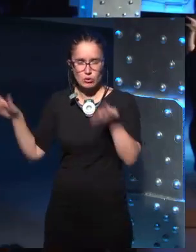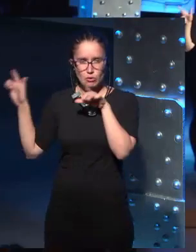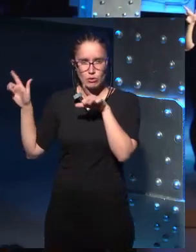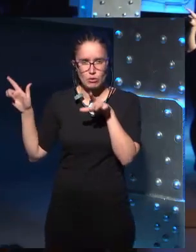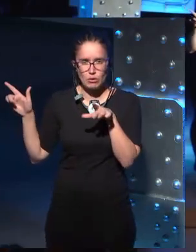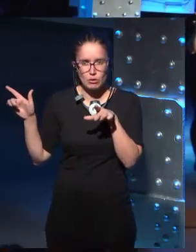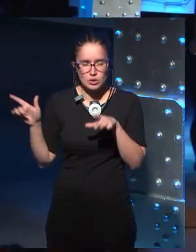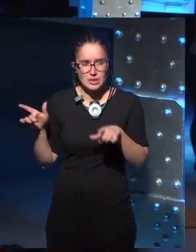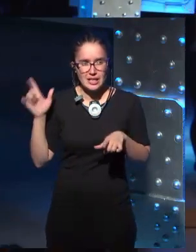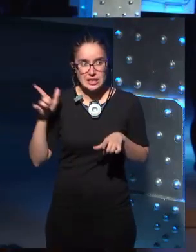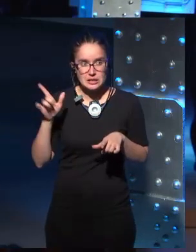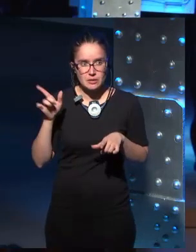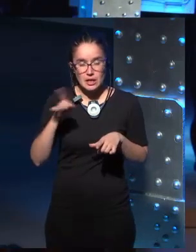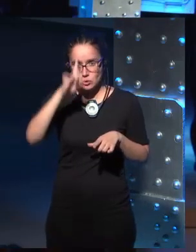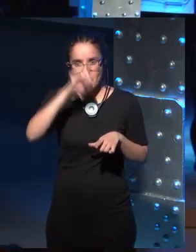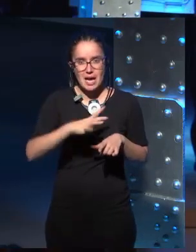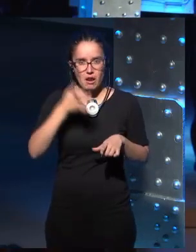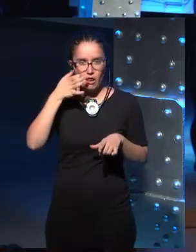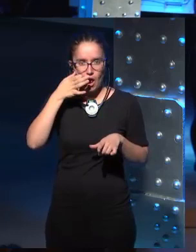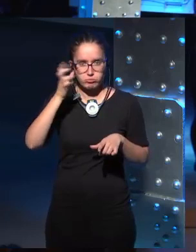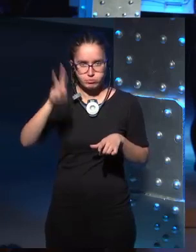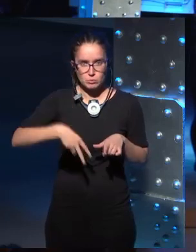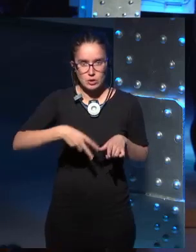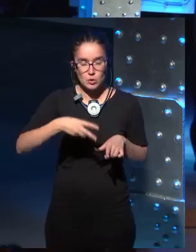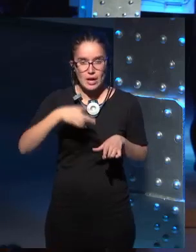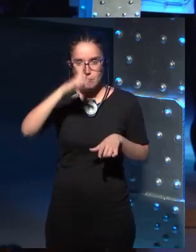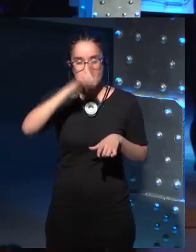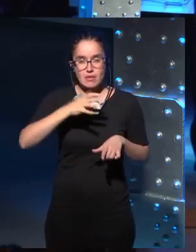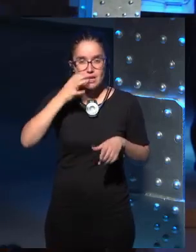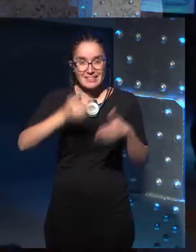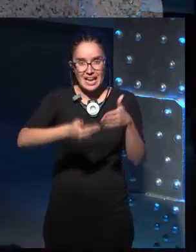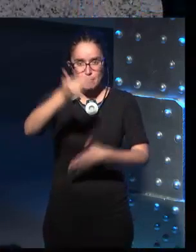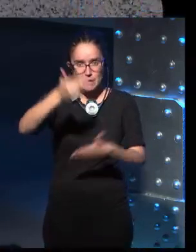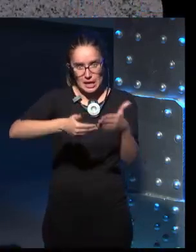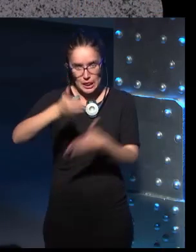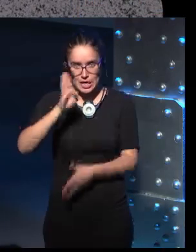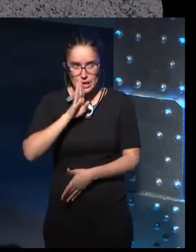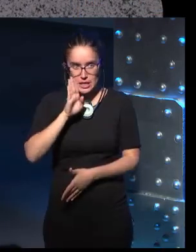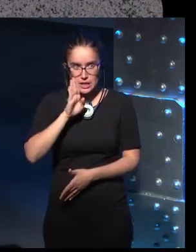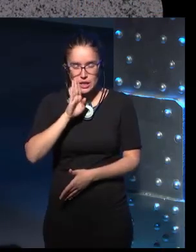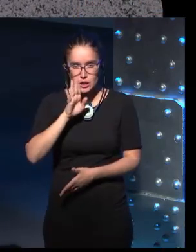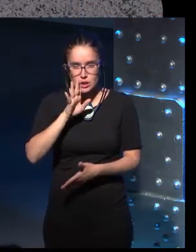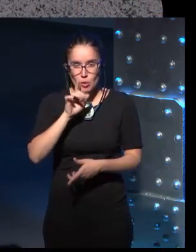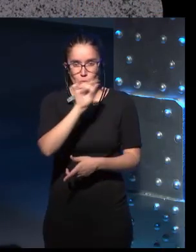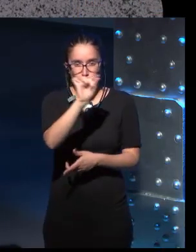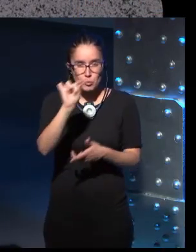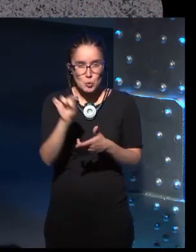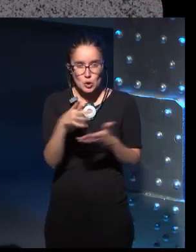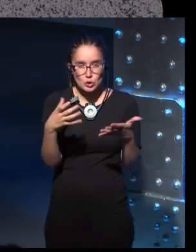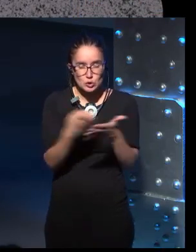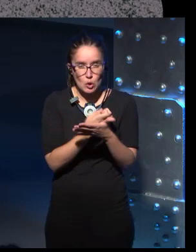This time is a real picture. This is a real picture of the wall I was talking to you about. All the dots here correspond